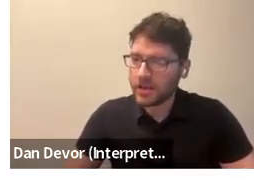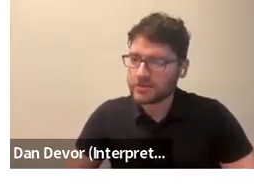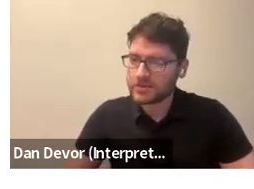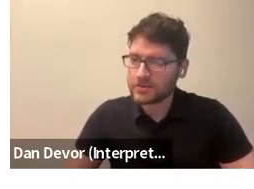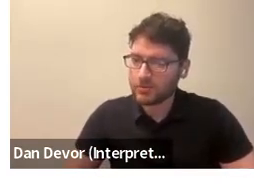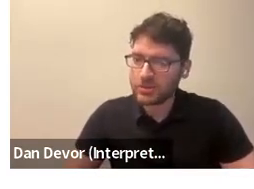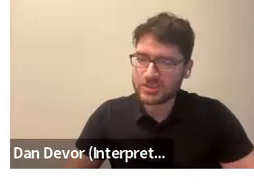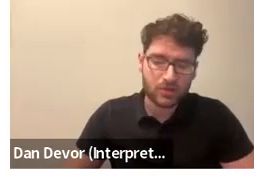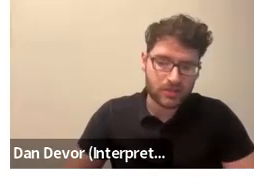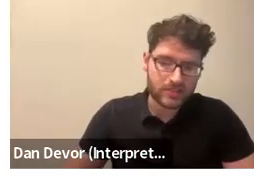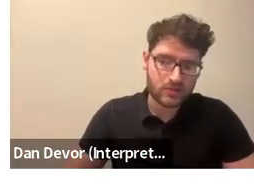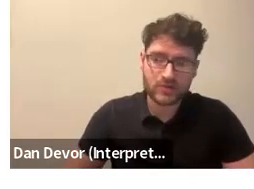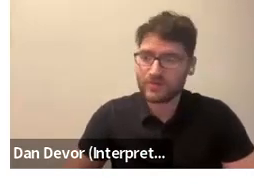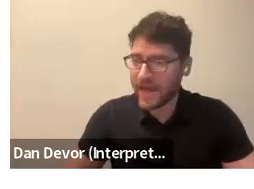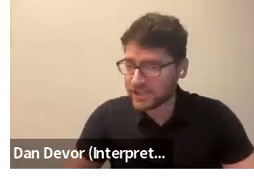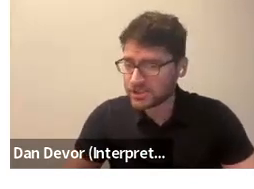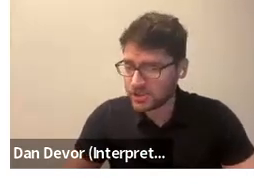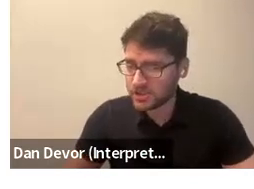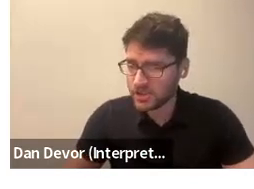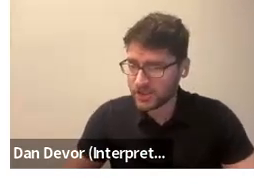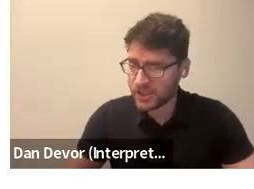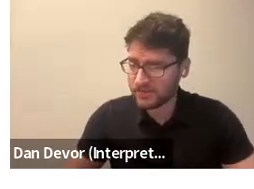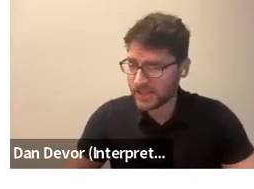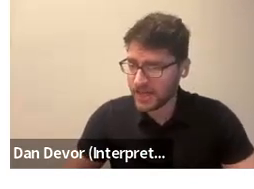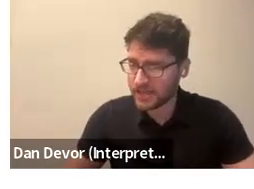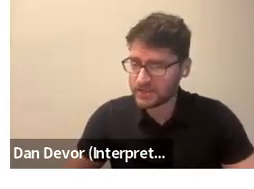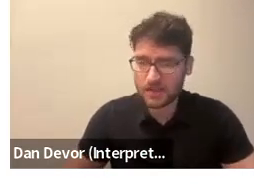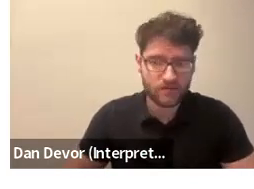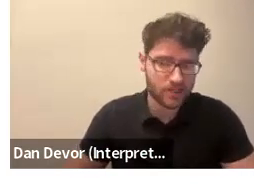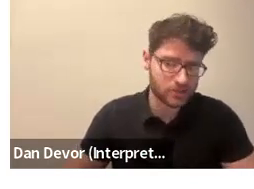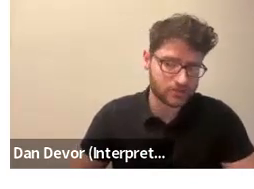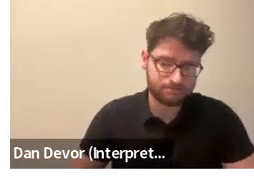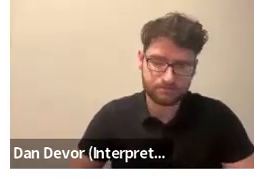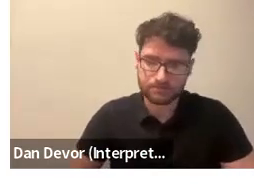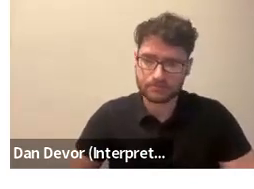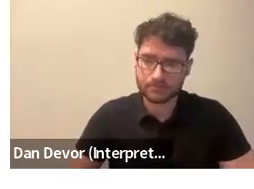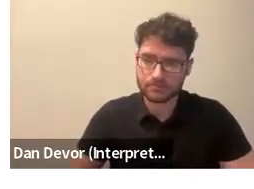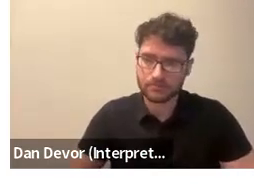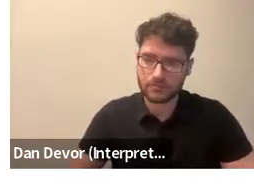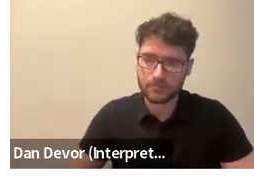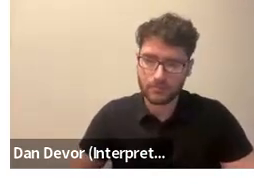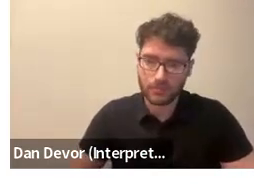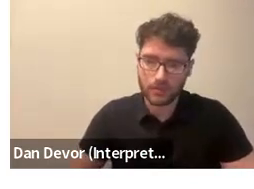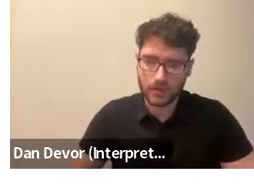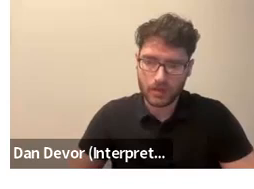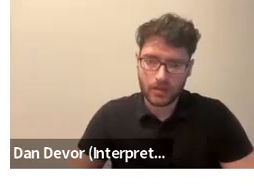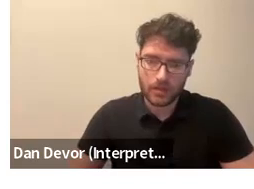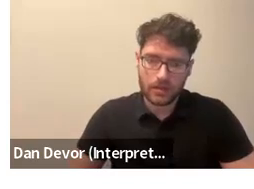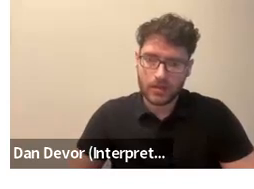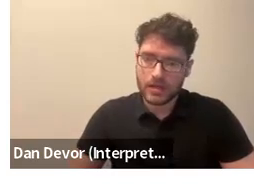grammar follows more similarly to Spanish. You can think of it like that instead of English.